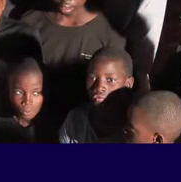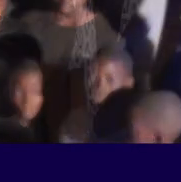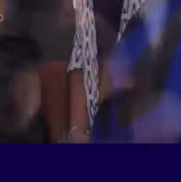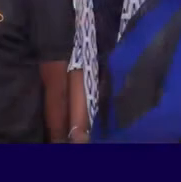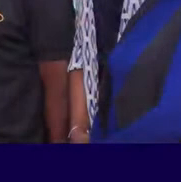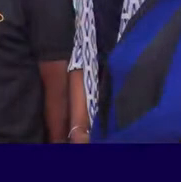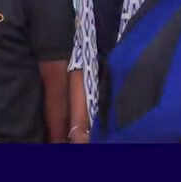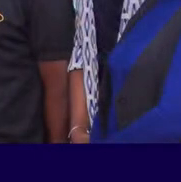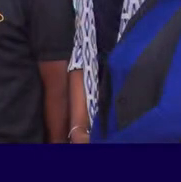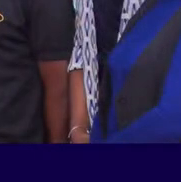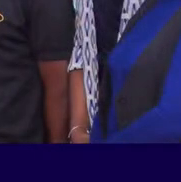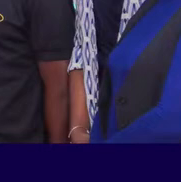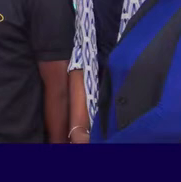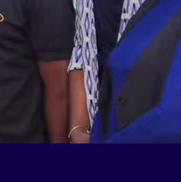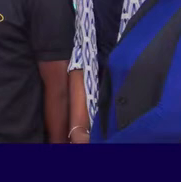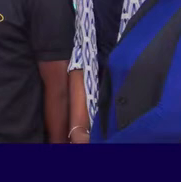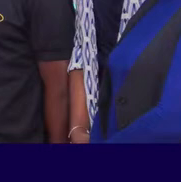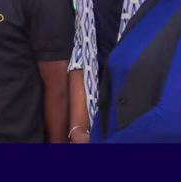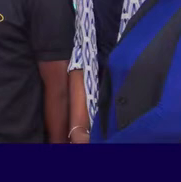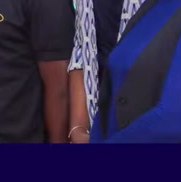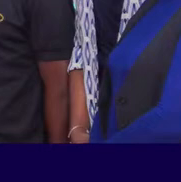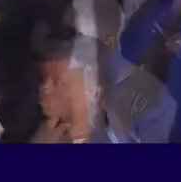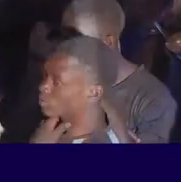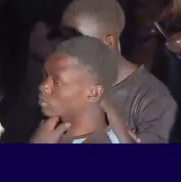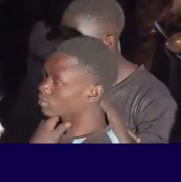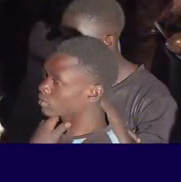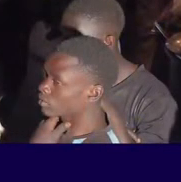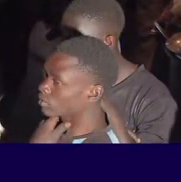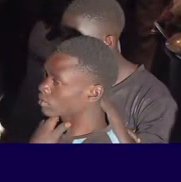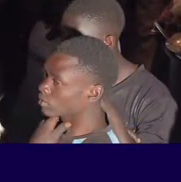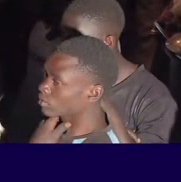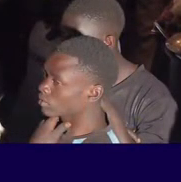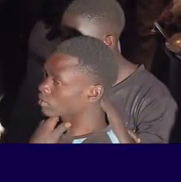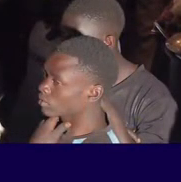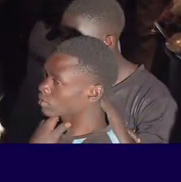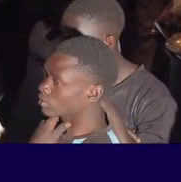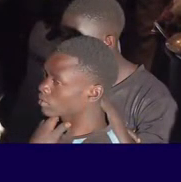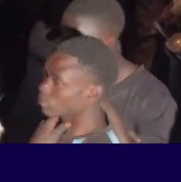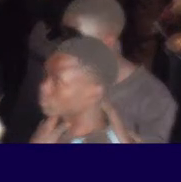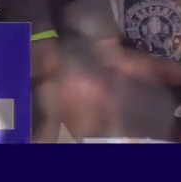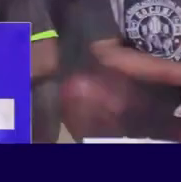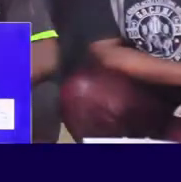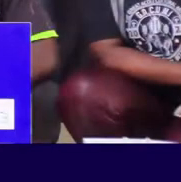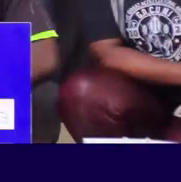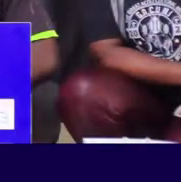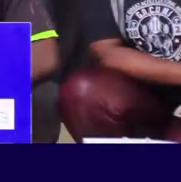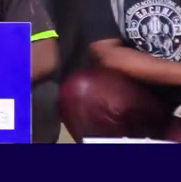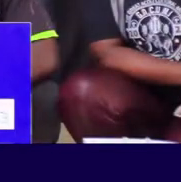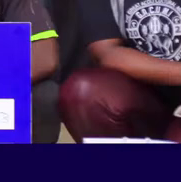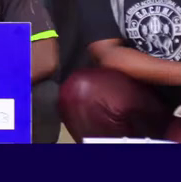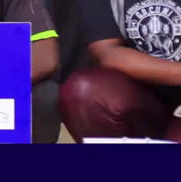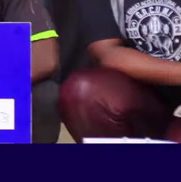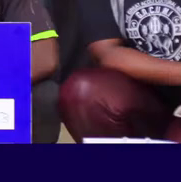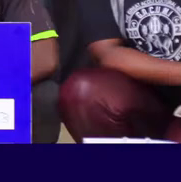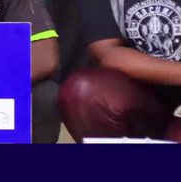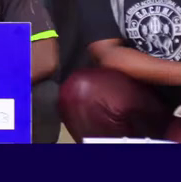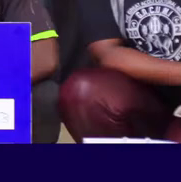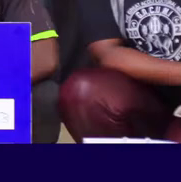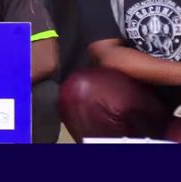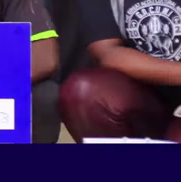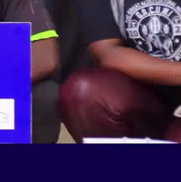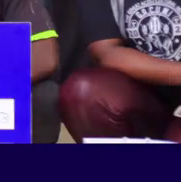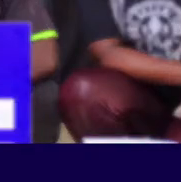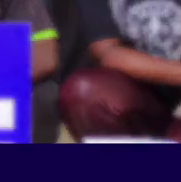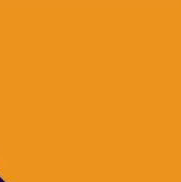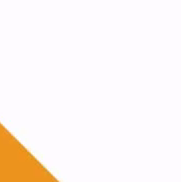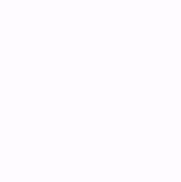as they battle for top honors in each regional film competition. The winners will walk away with prestigious awards and